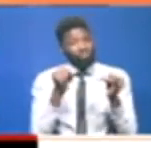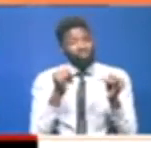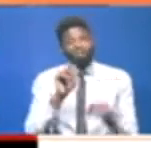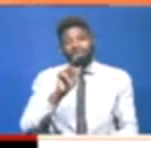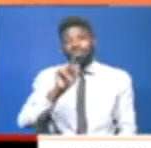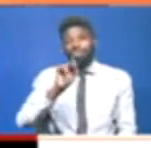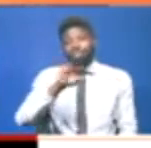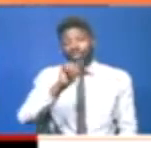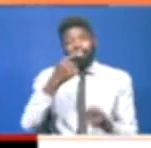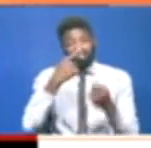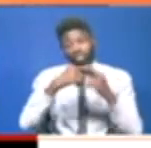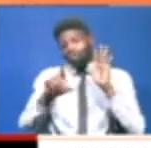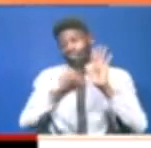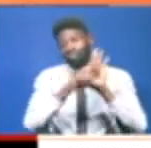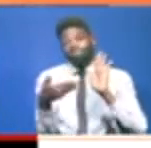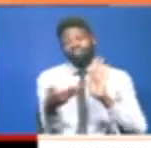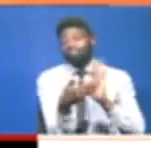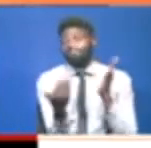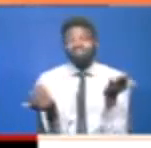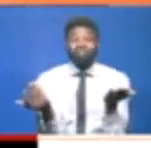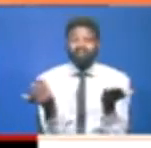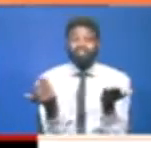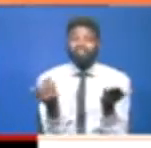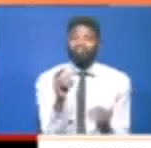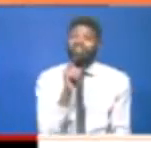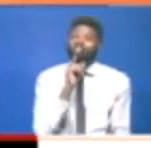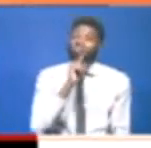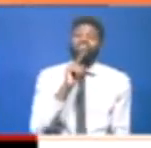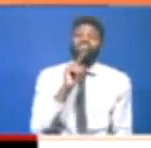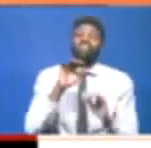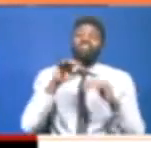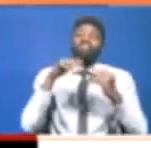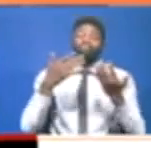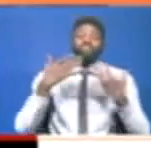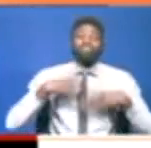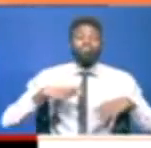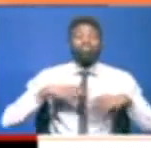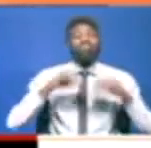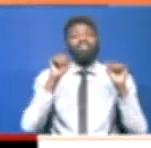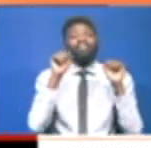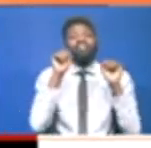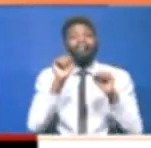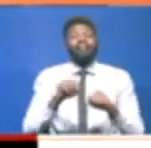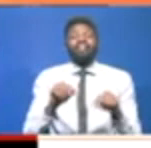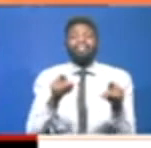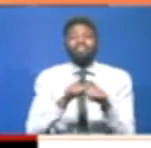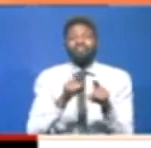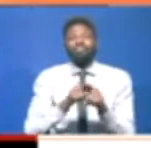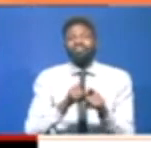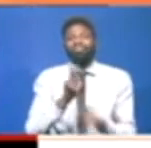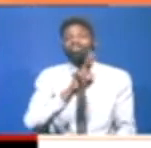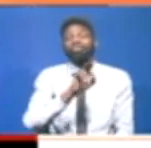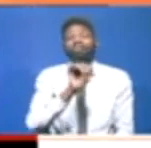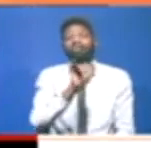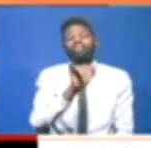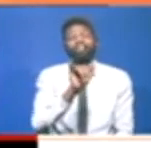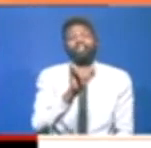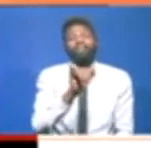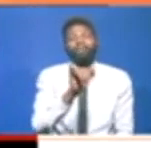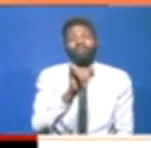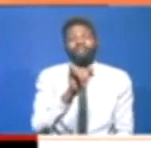the law. So how do people take advantage of that